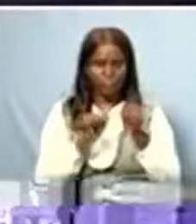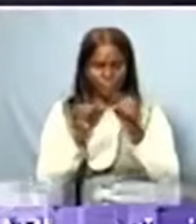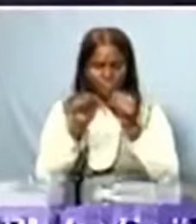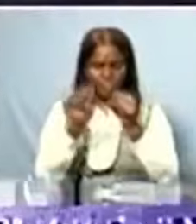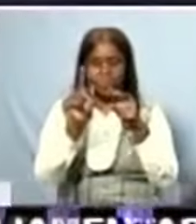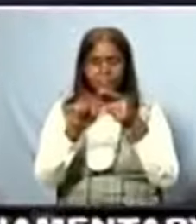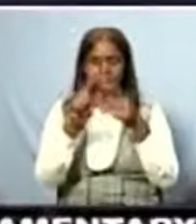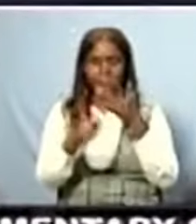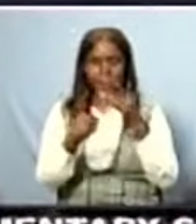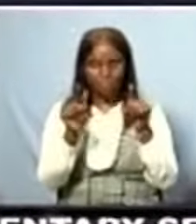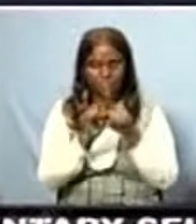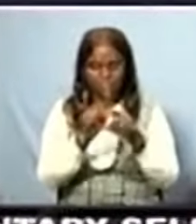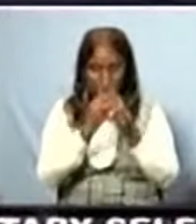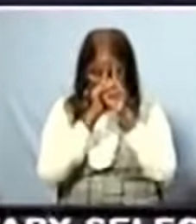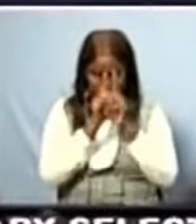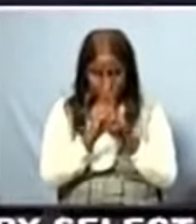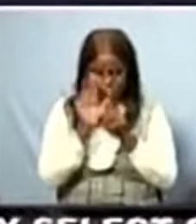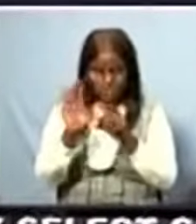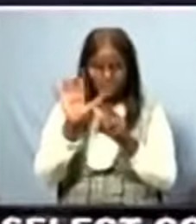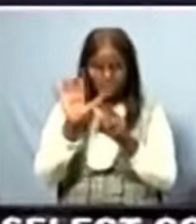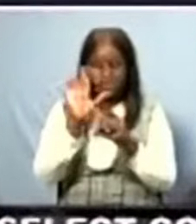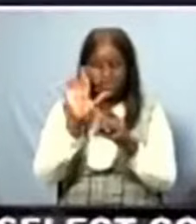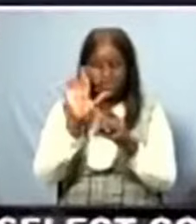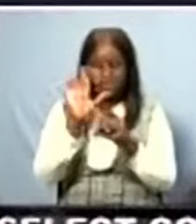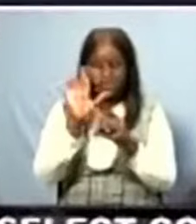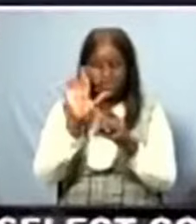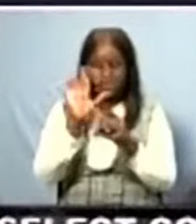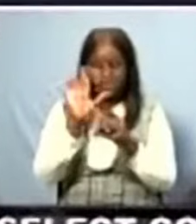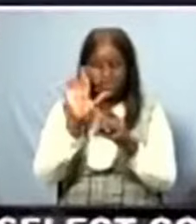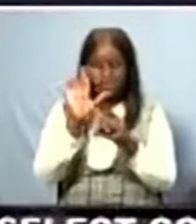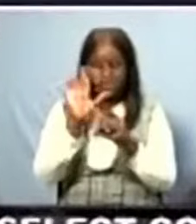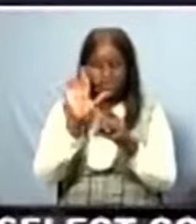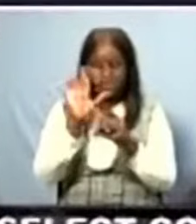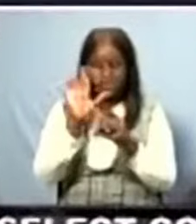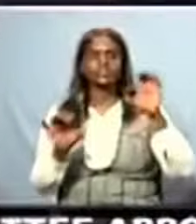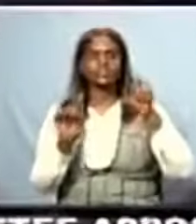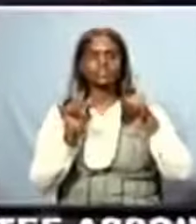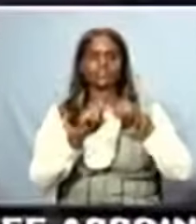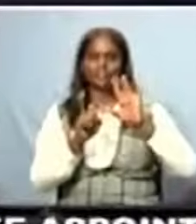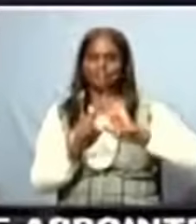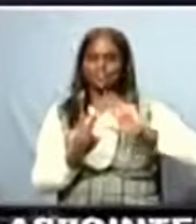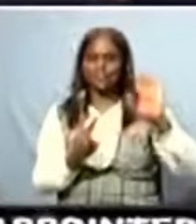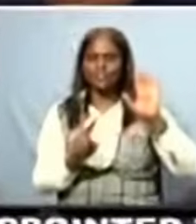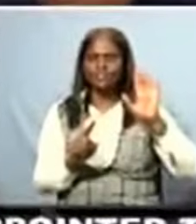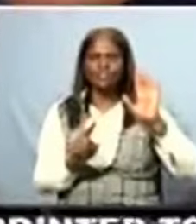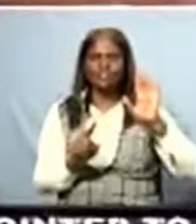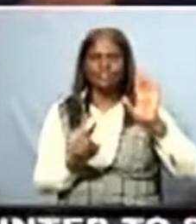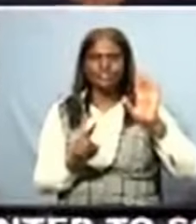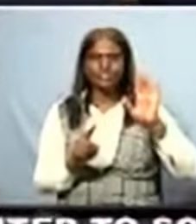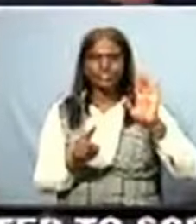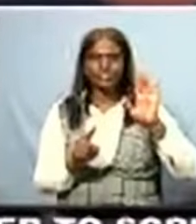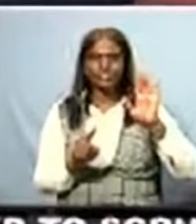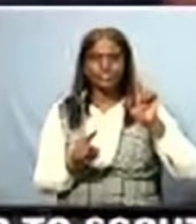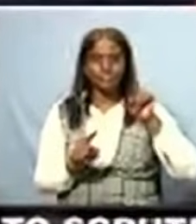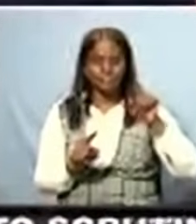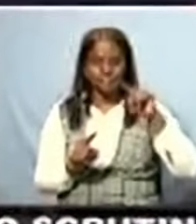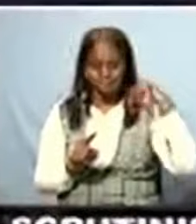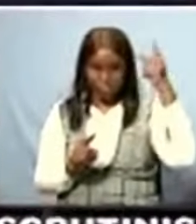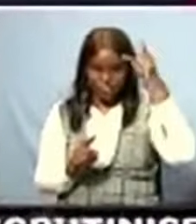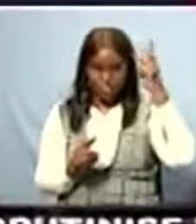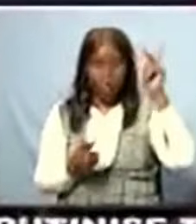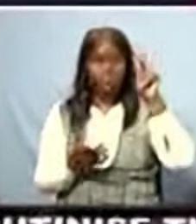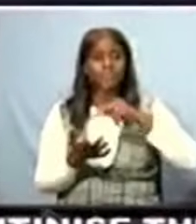to determine the proportion to be allocated to a particular political